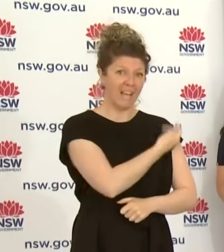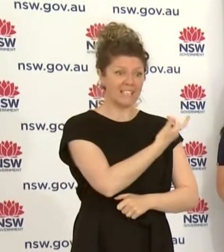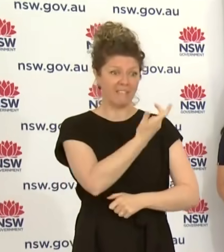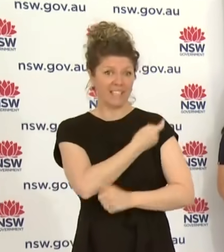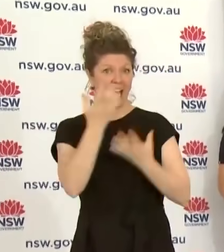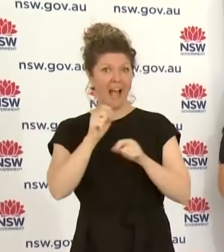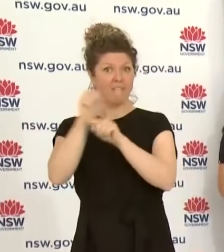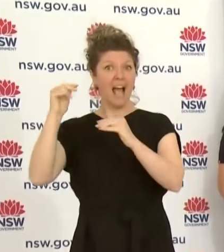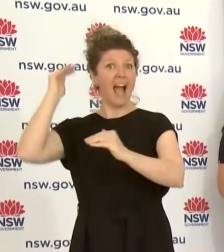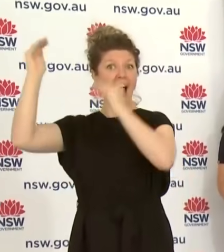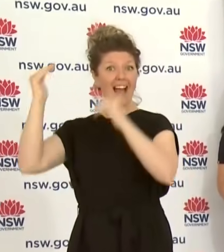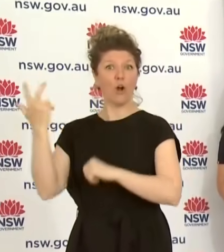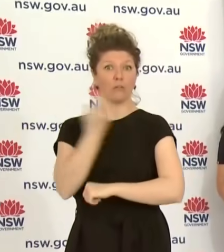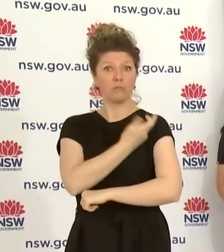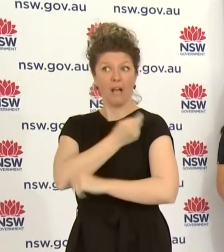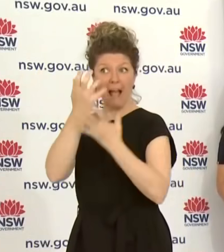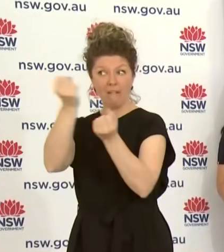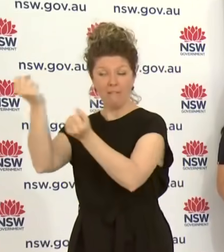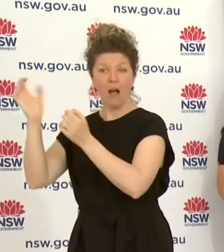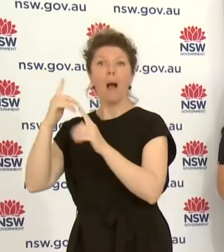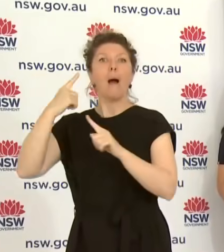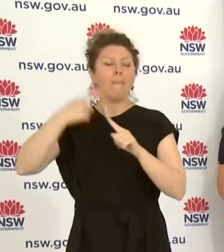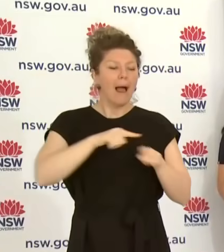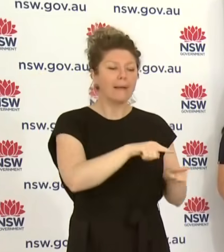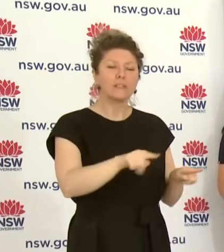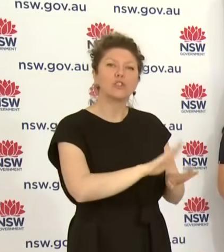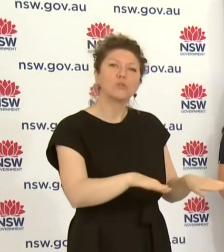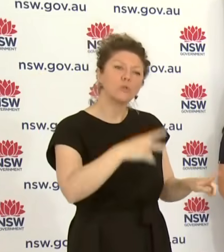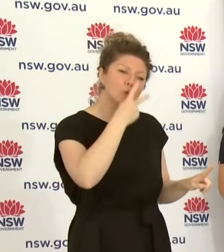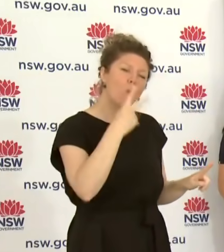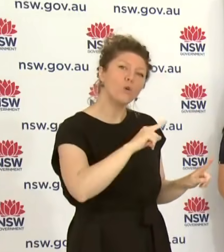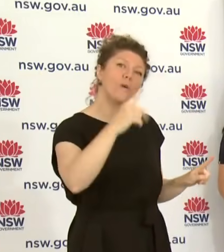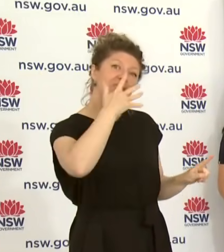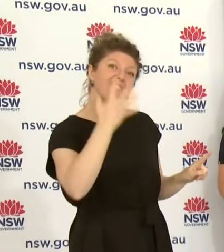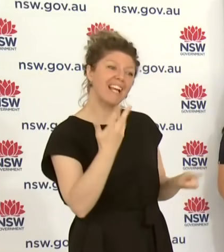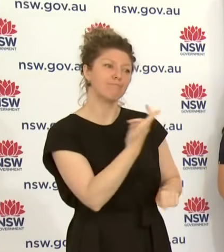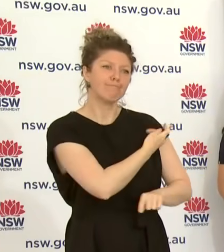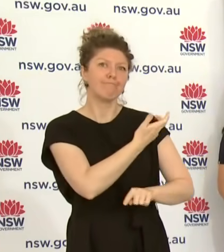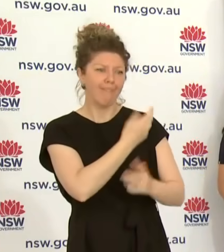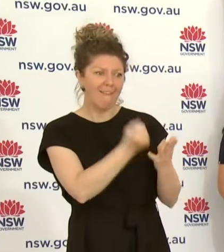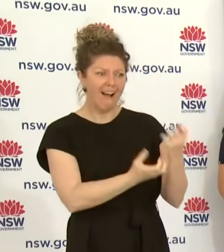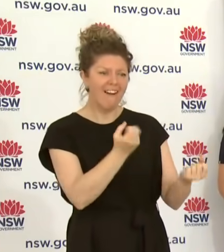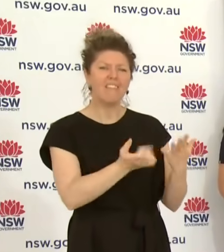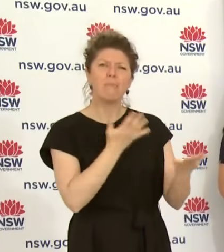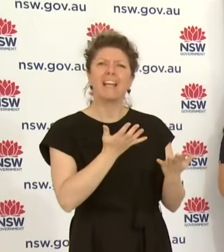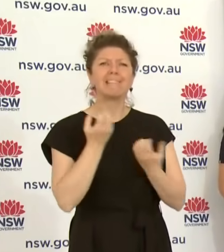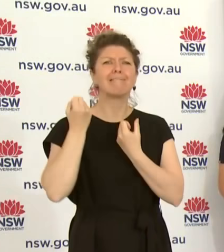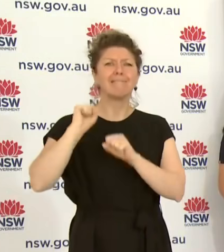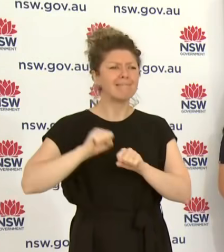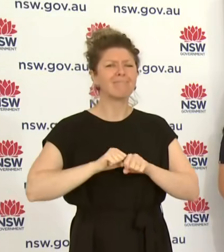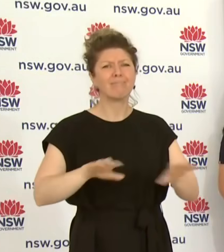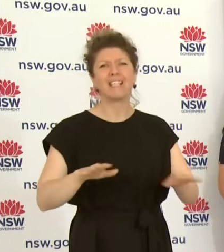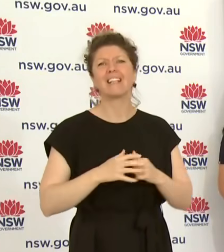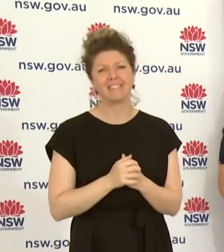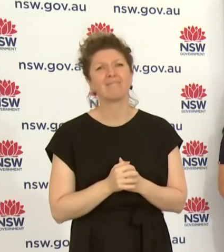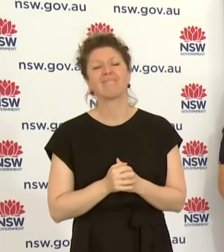also start to see some vaccination coverage for 12 to 15-year-olds as an additional safeguard. So these are additional safeguards that we